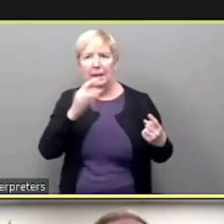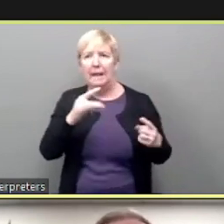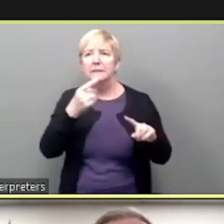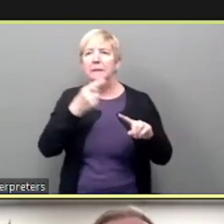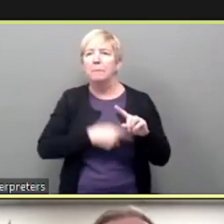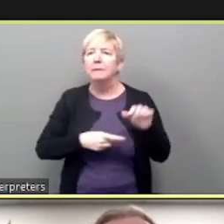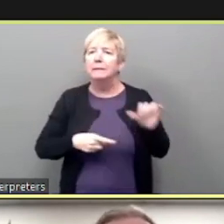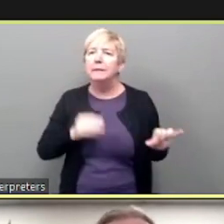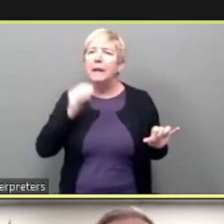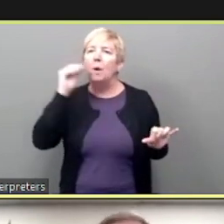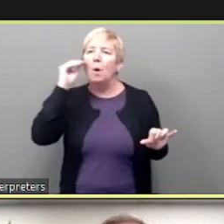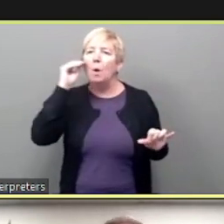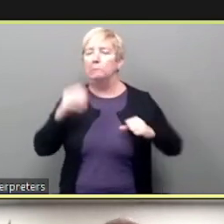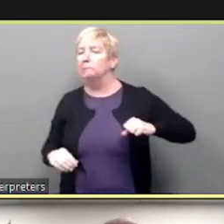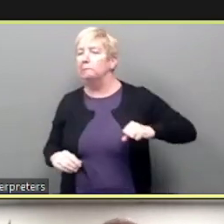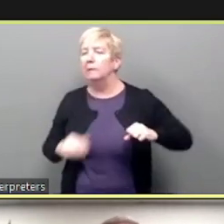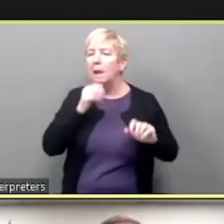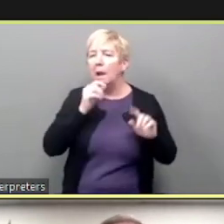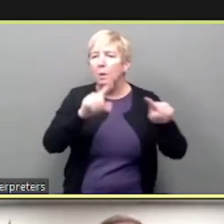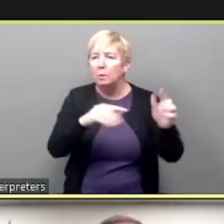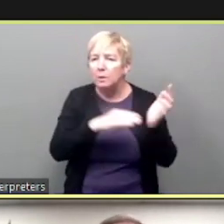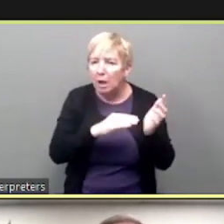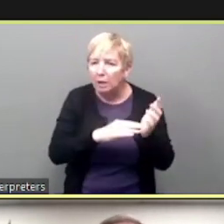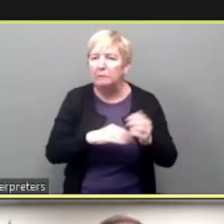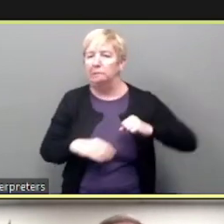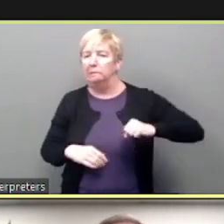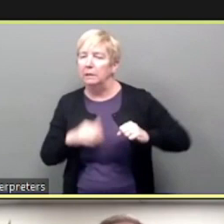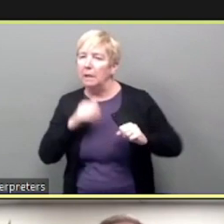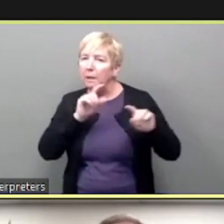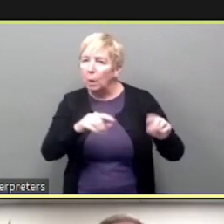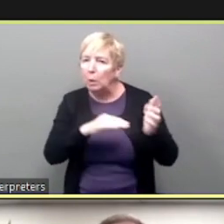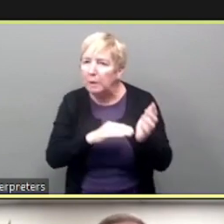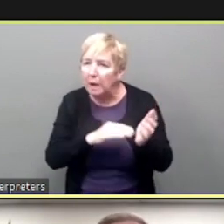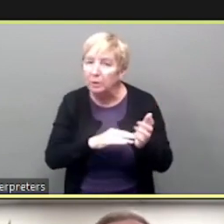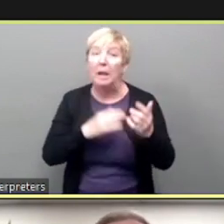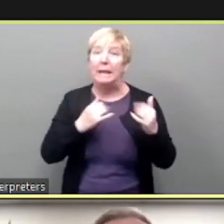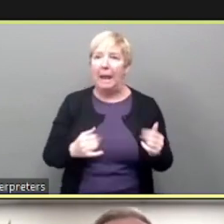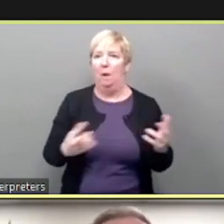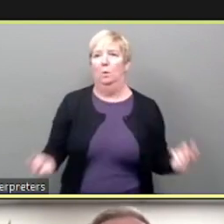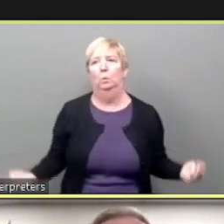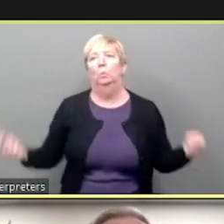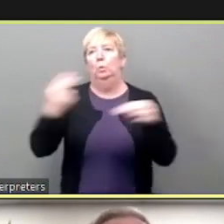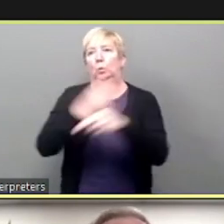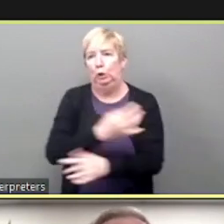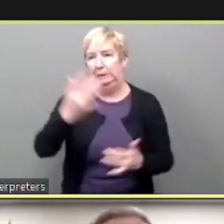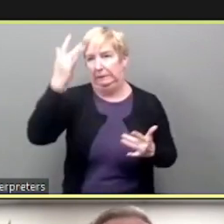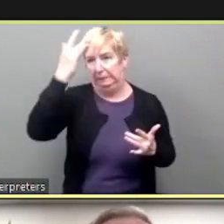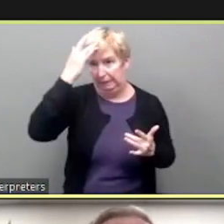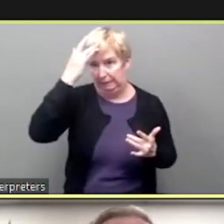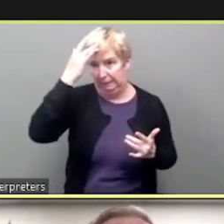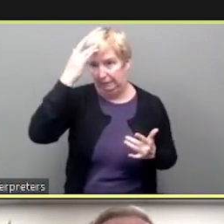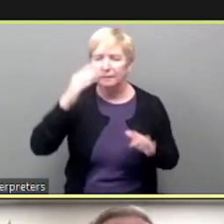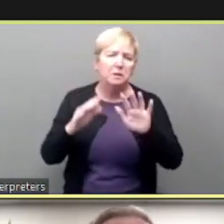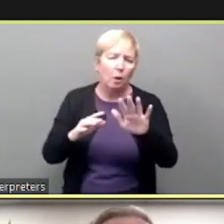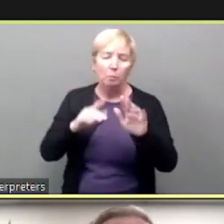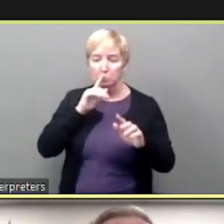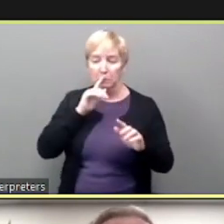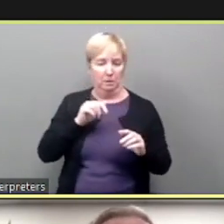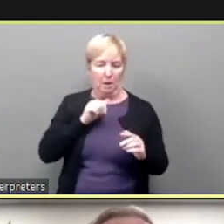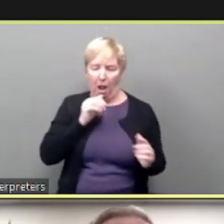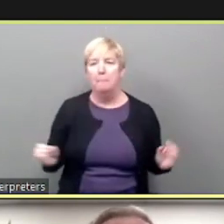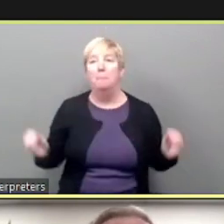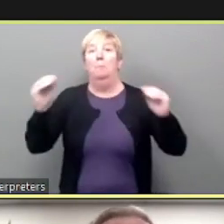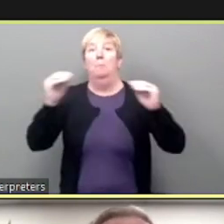the COVID hospitalizations are higher than last time. It's not the case.